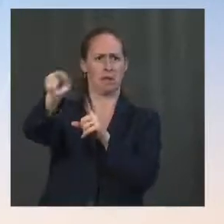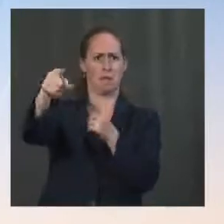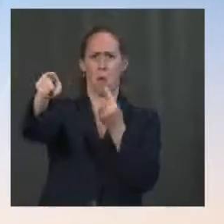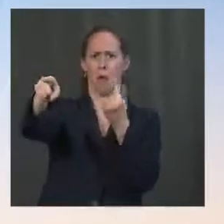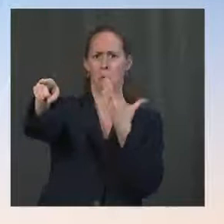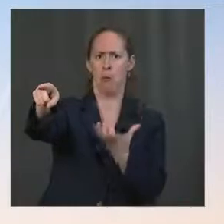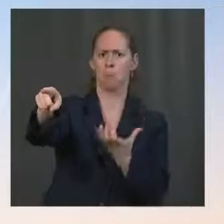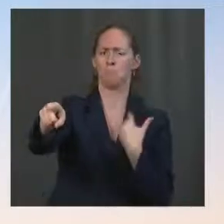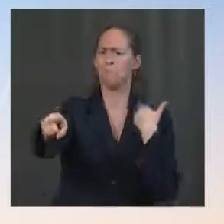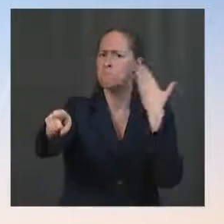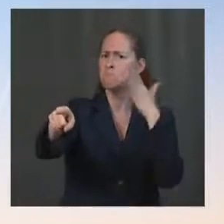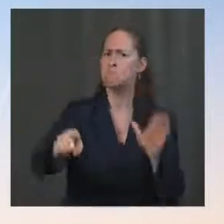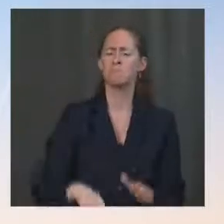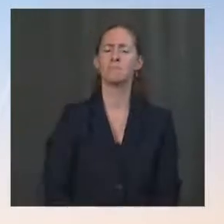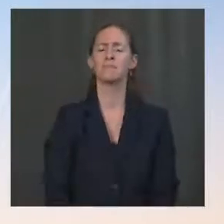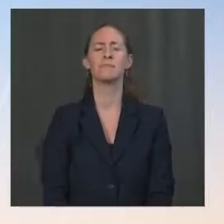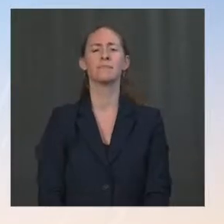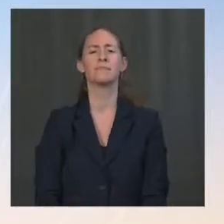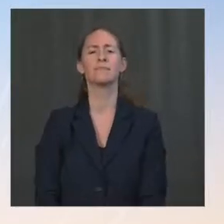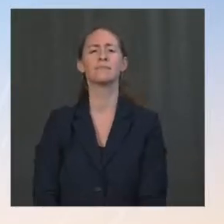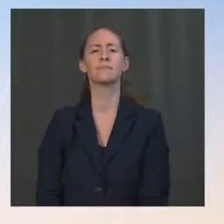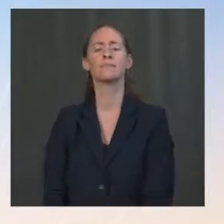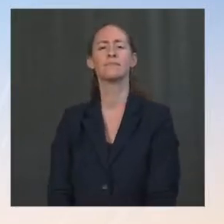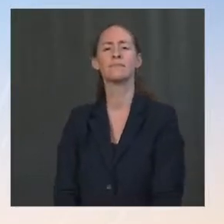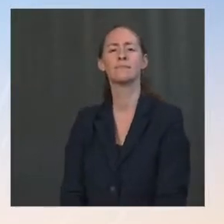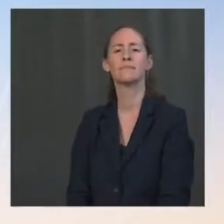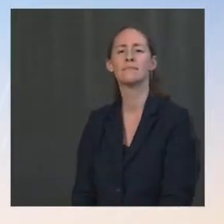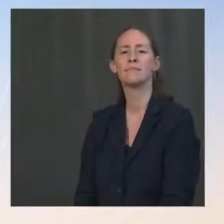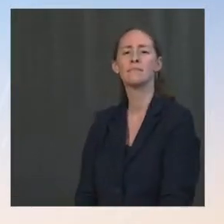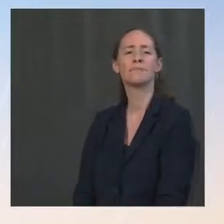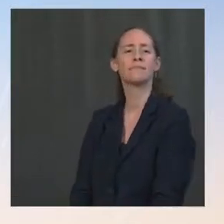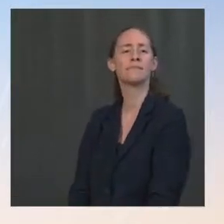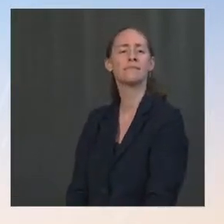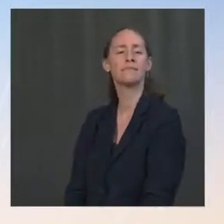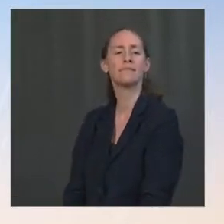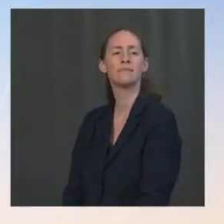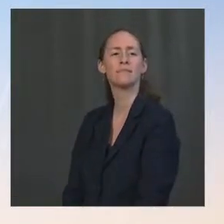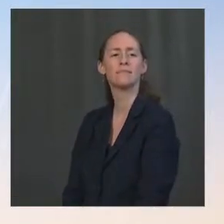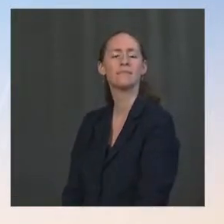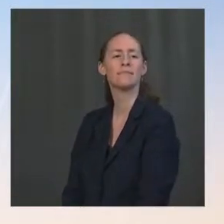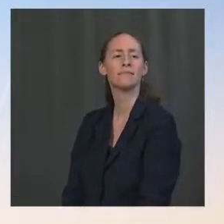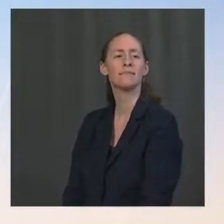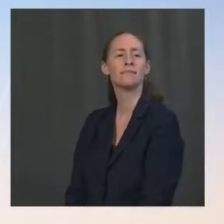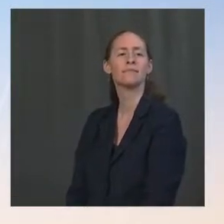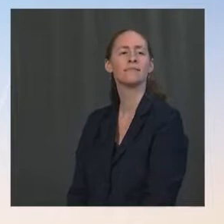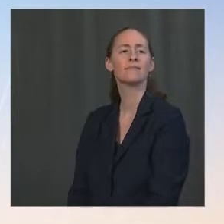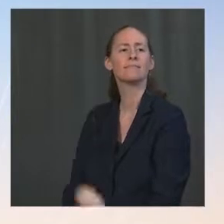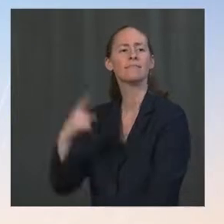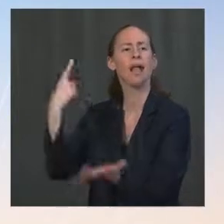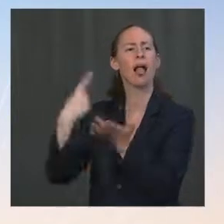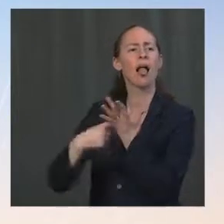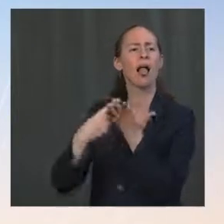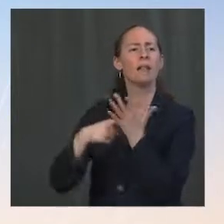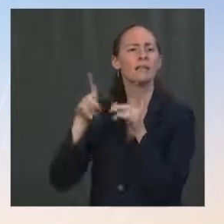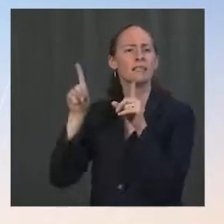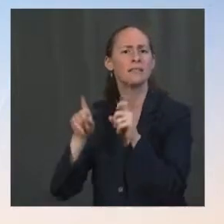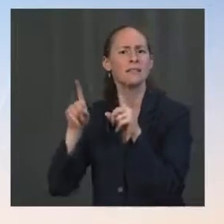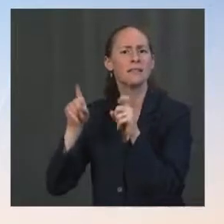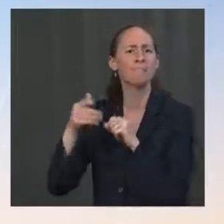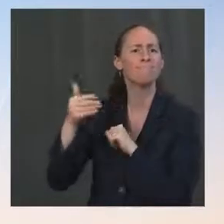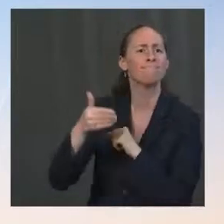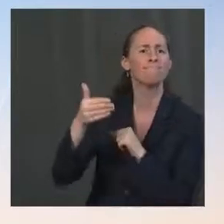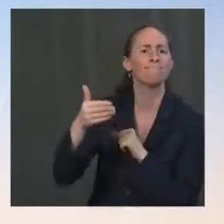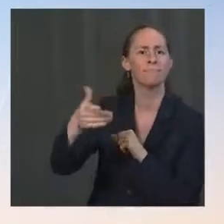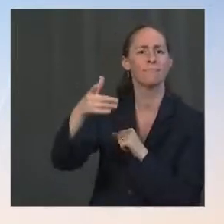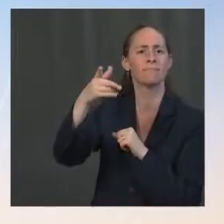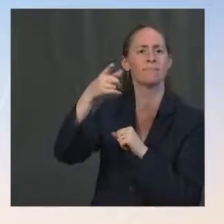back. You talked earlier about COVID screenings for evacuees as they are coming in. Do you have any information or indication of